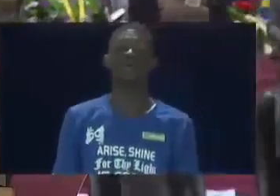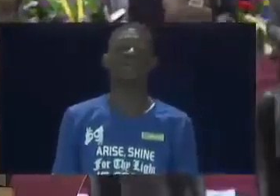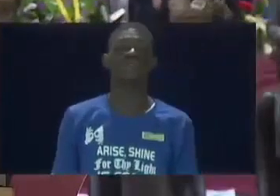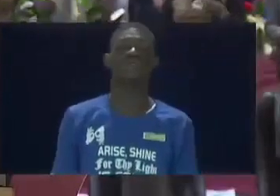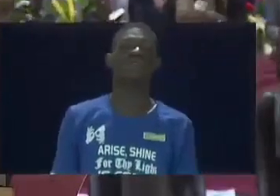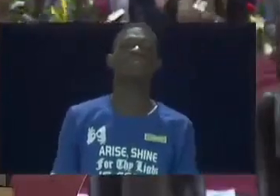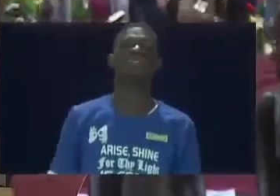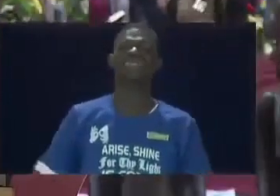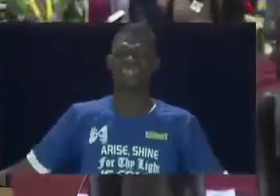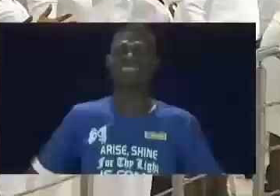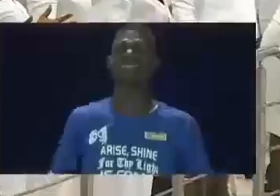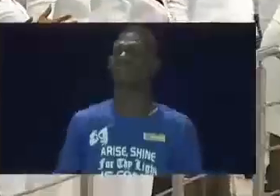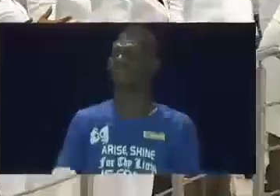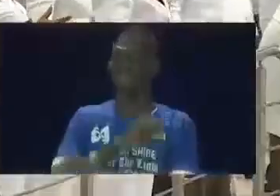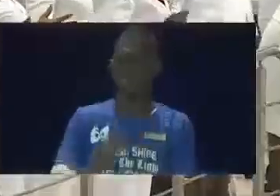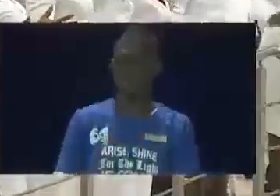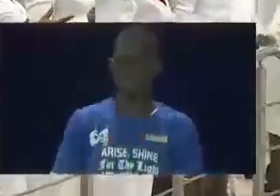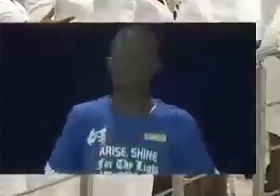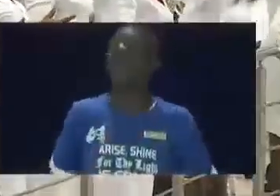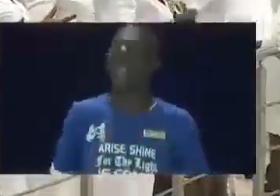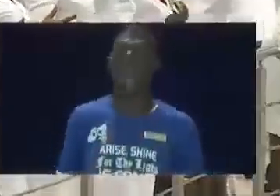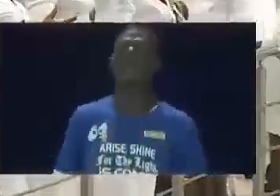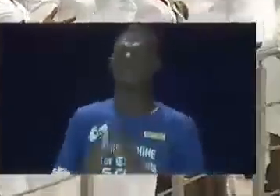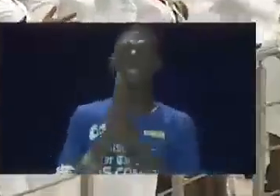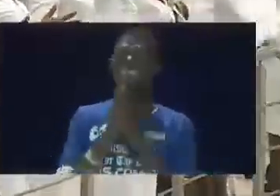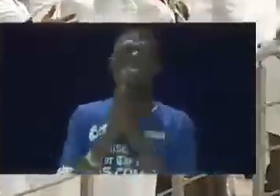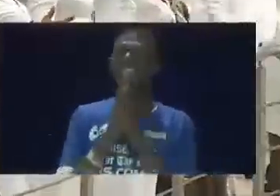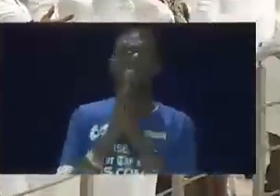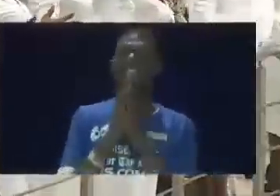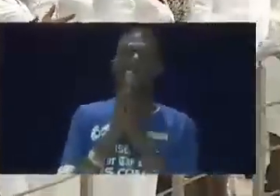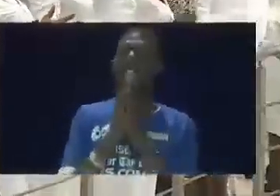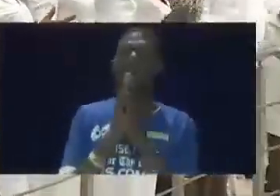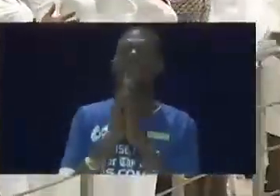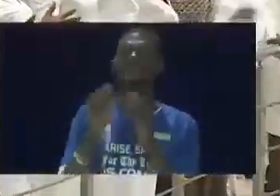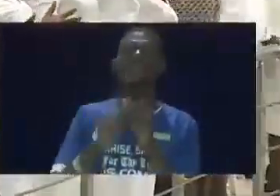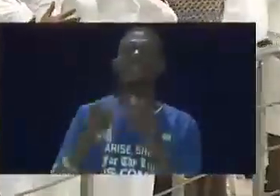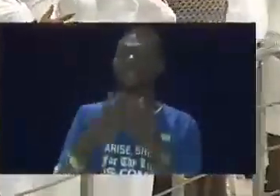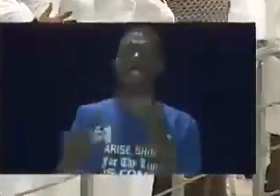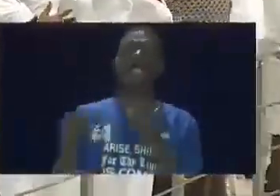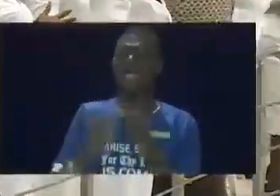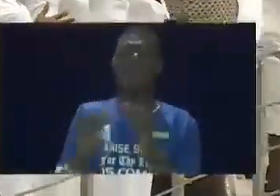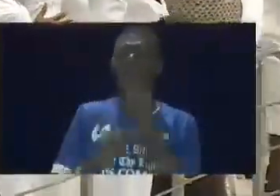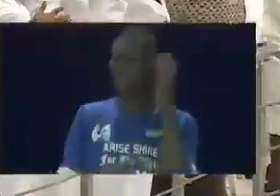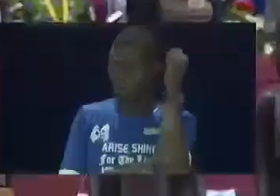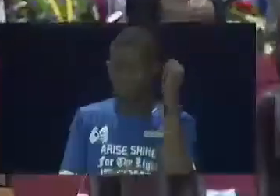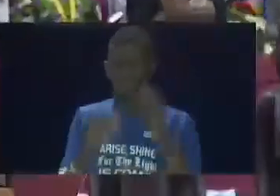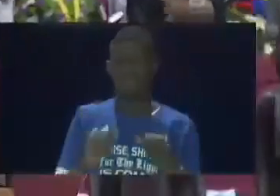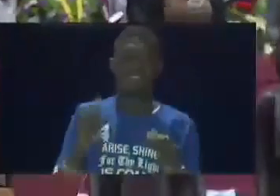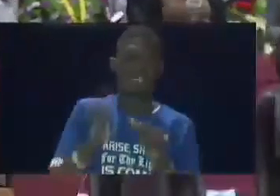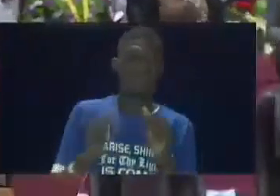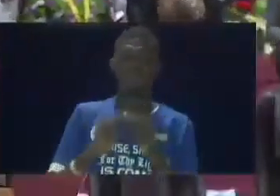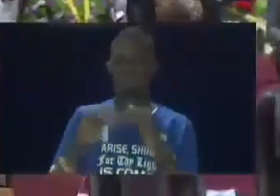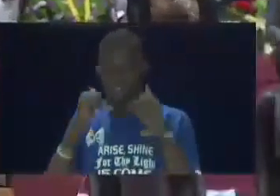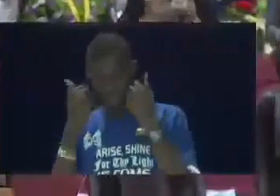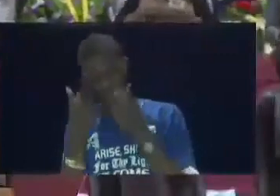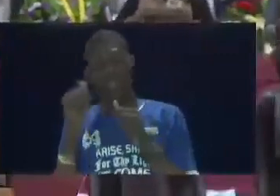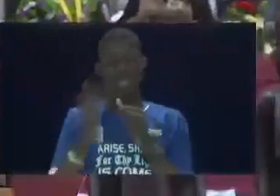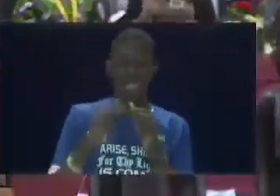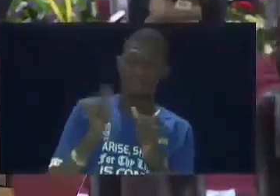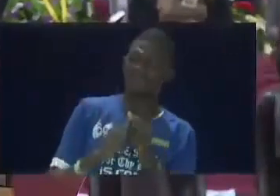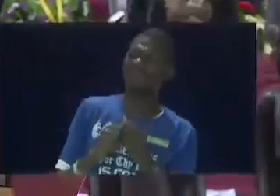every sickness, every affliction, every lack, every poverty, every shame,